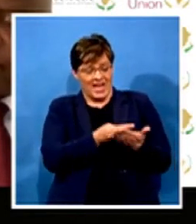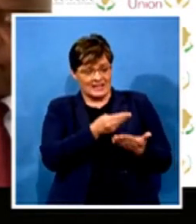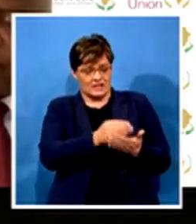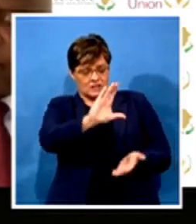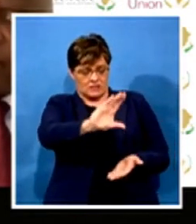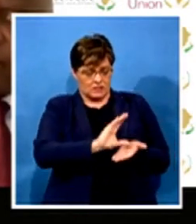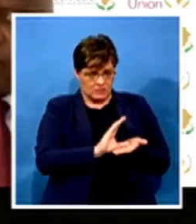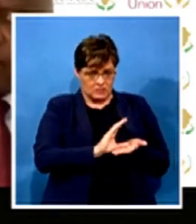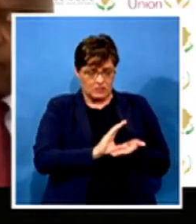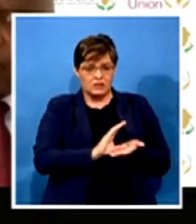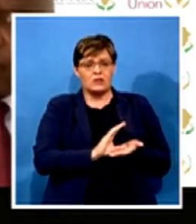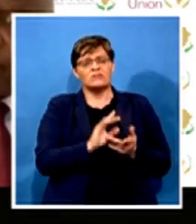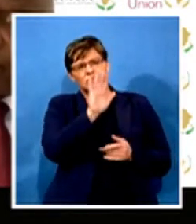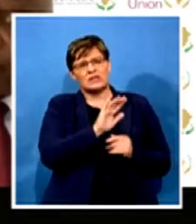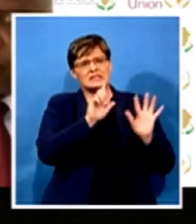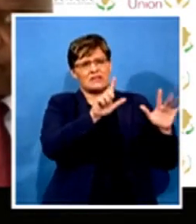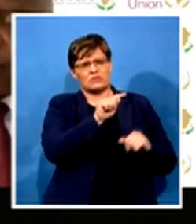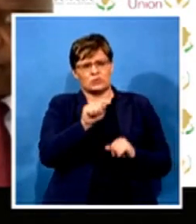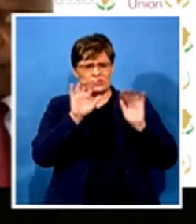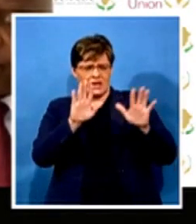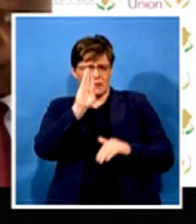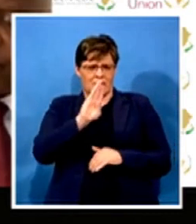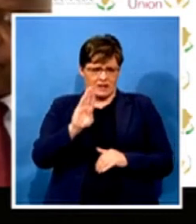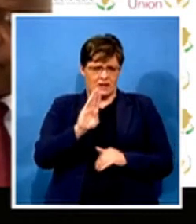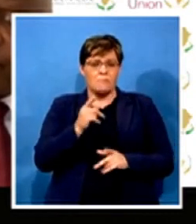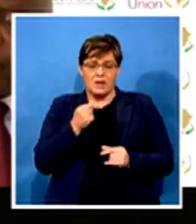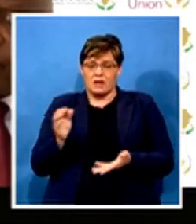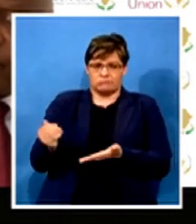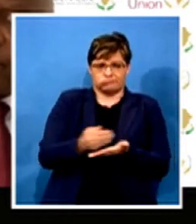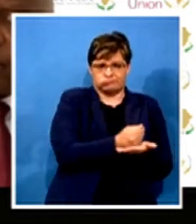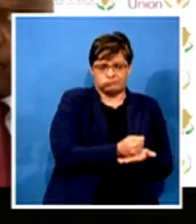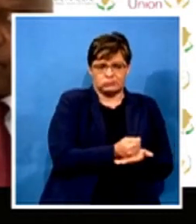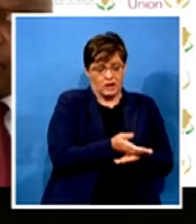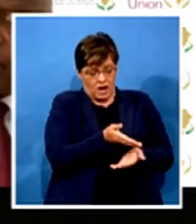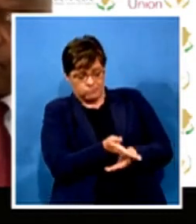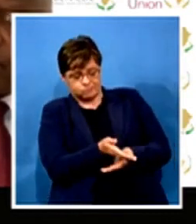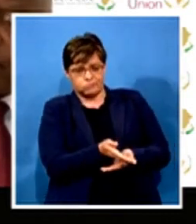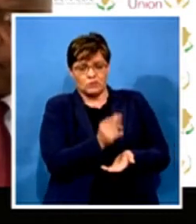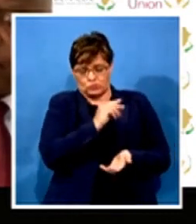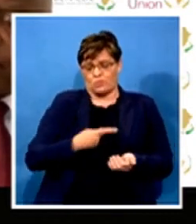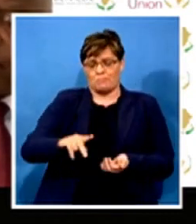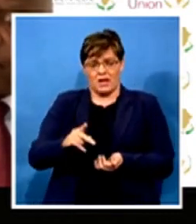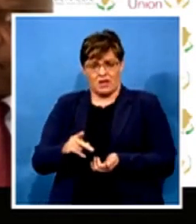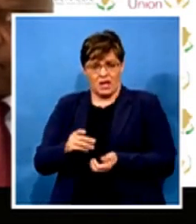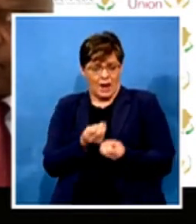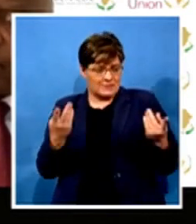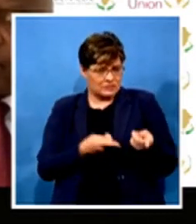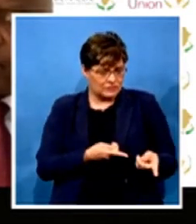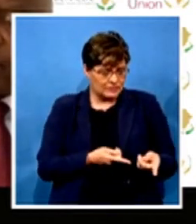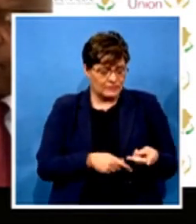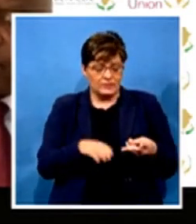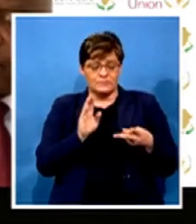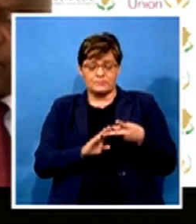7 and 10 billion has already been raised. And the second question, will the vaccine go through